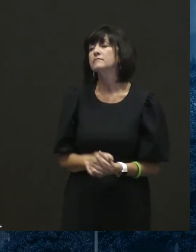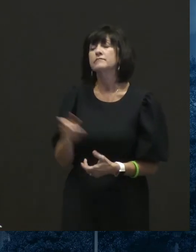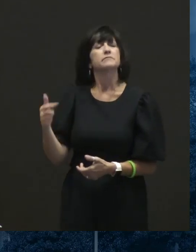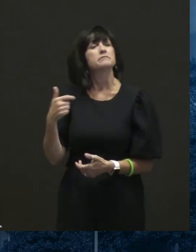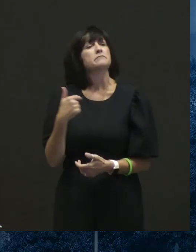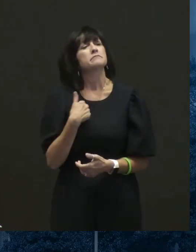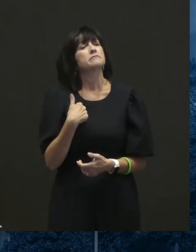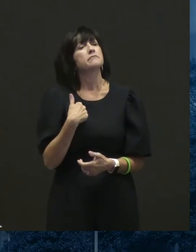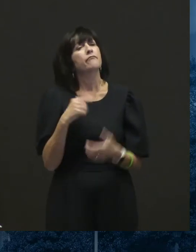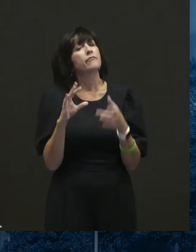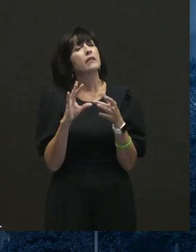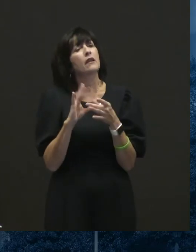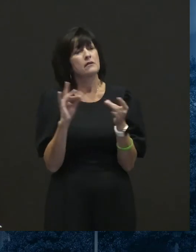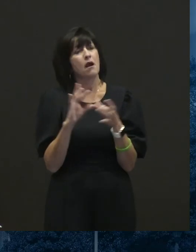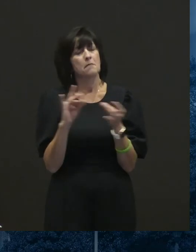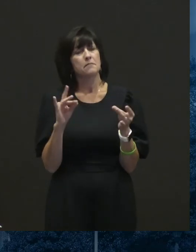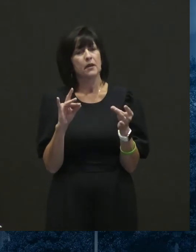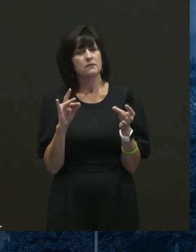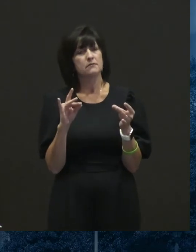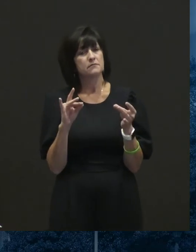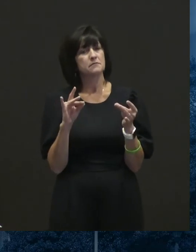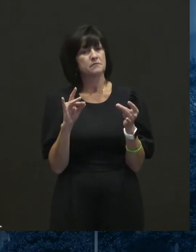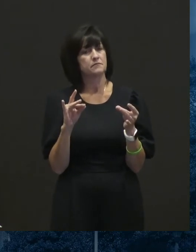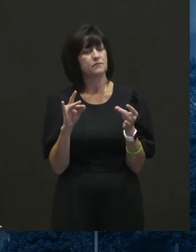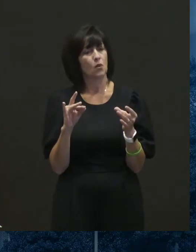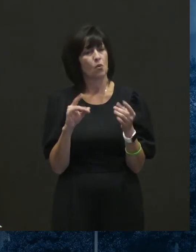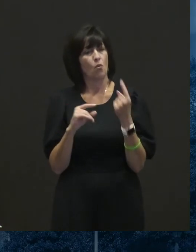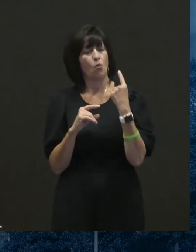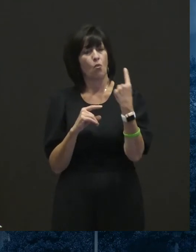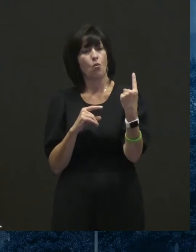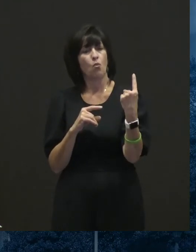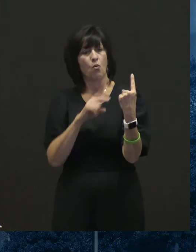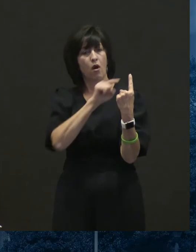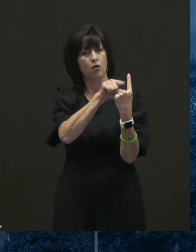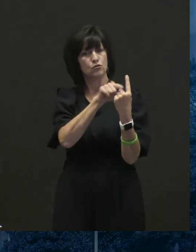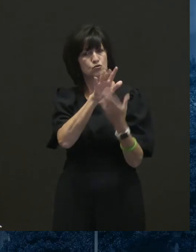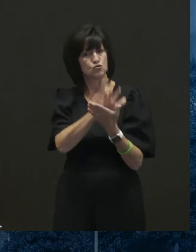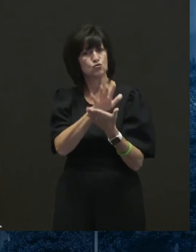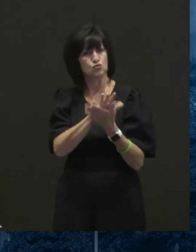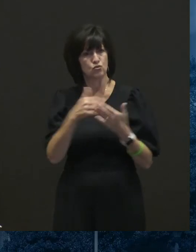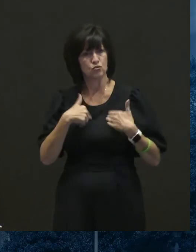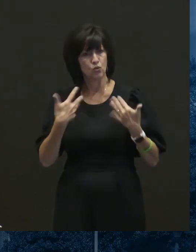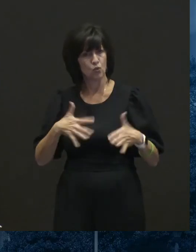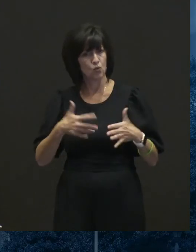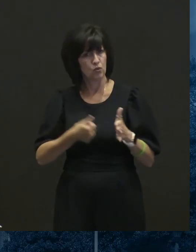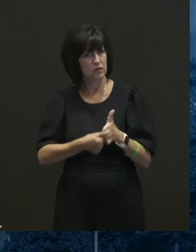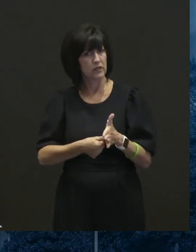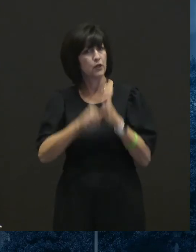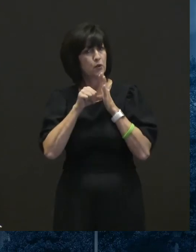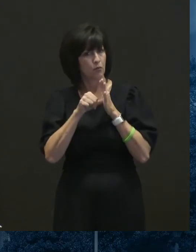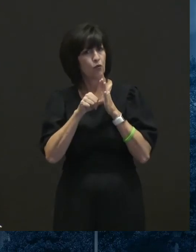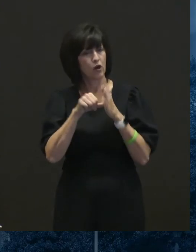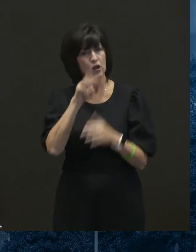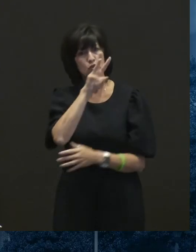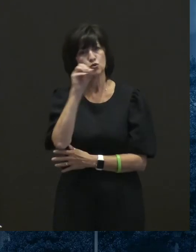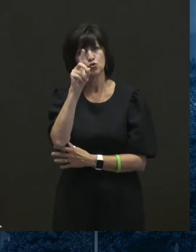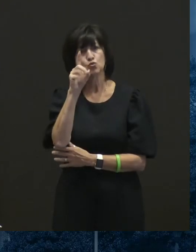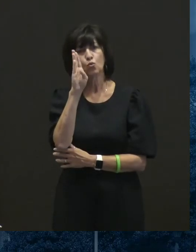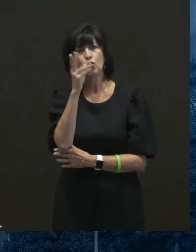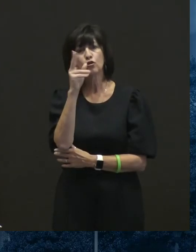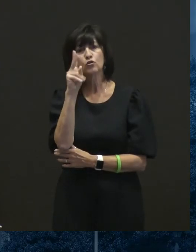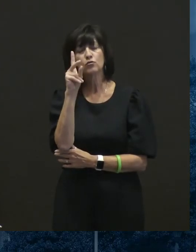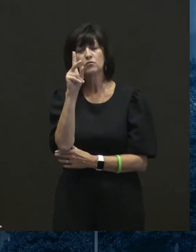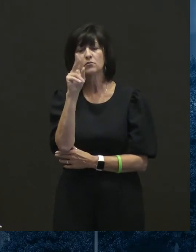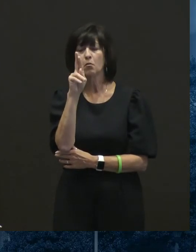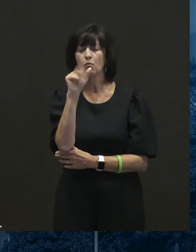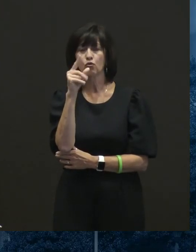comment, and again, it's just one school, but I was very impressed with what I saw at Woodbridge High School in terms